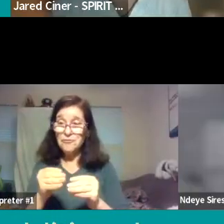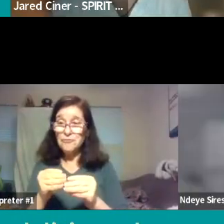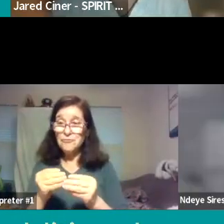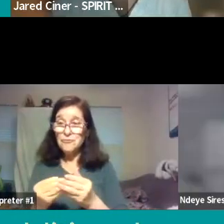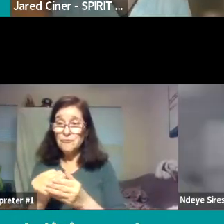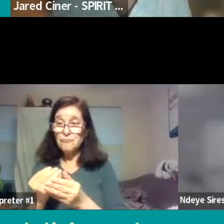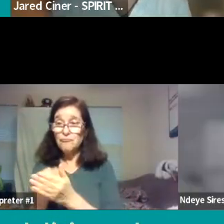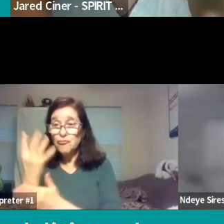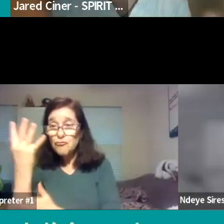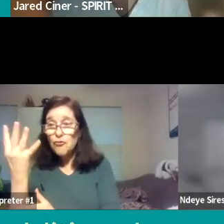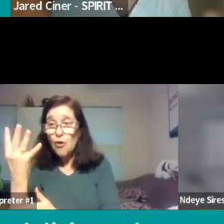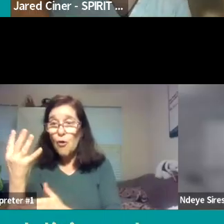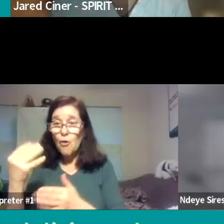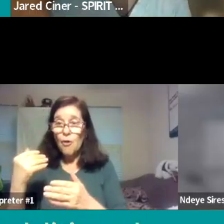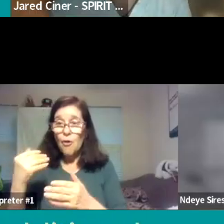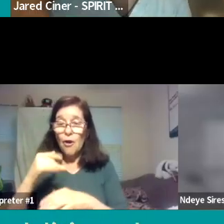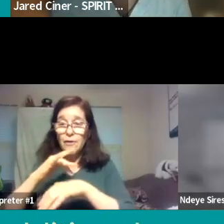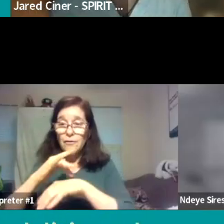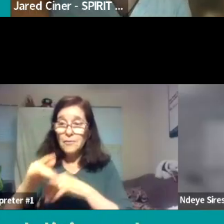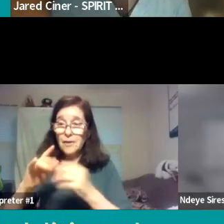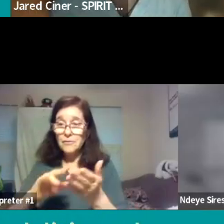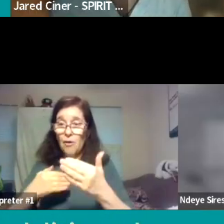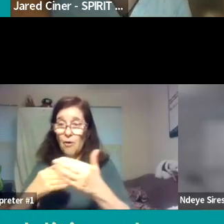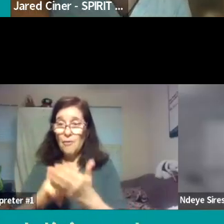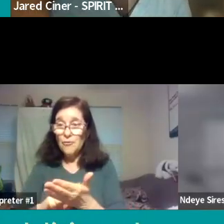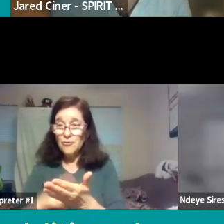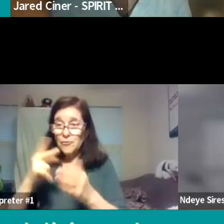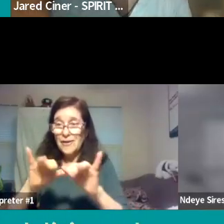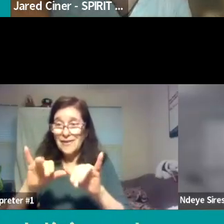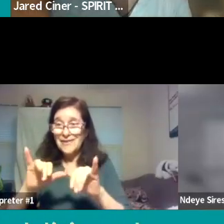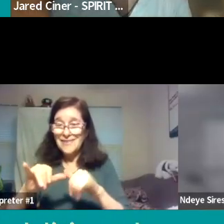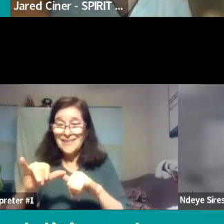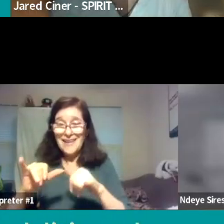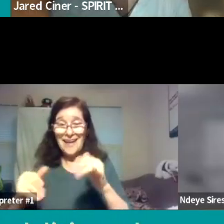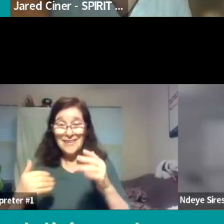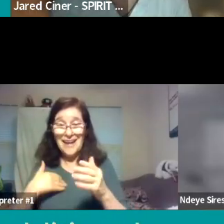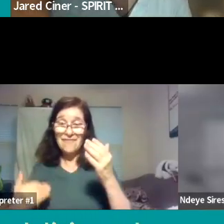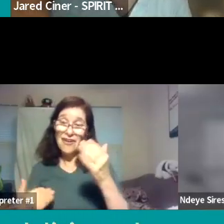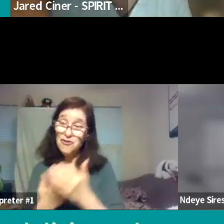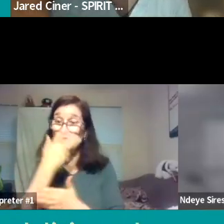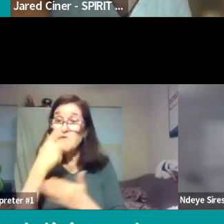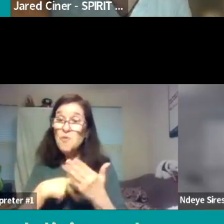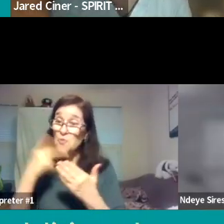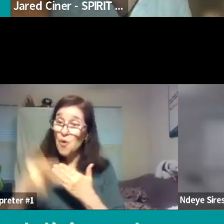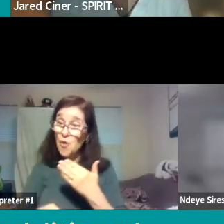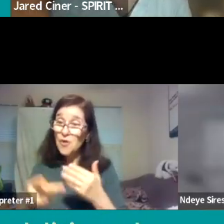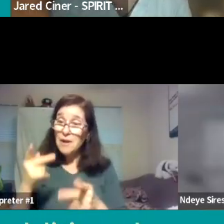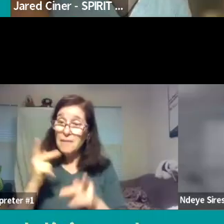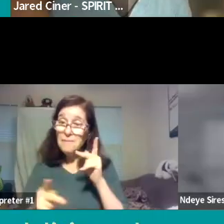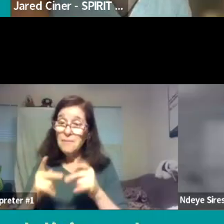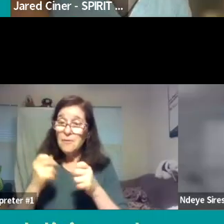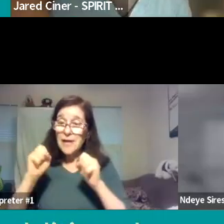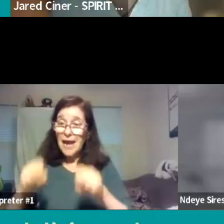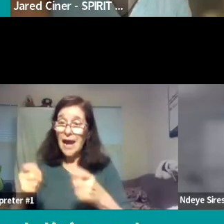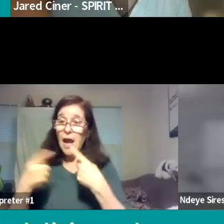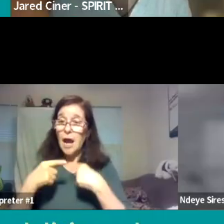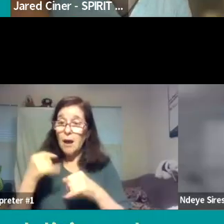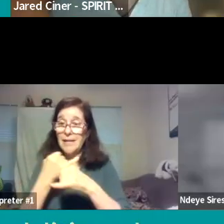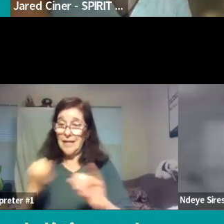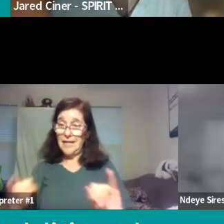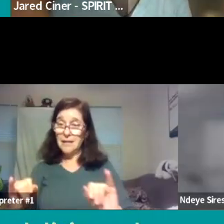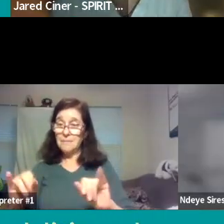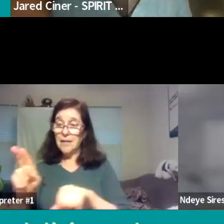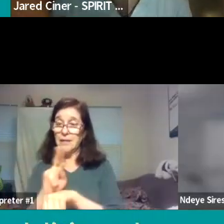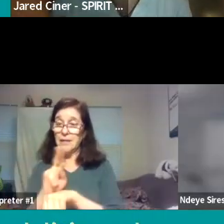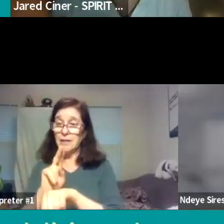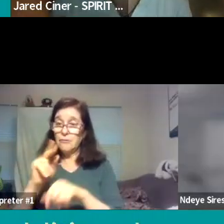space by almost twice the size and give a brand new program where people could come and independently use the gym. So you can still come